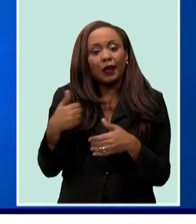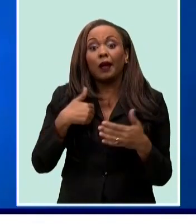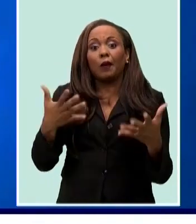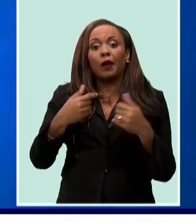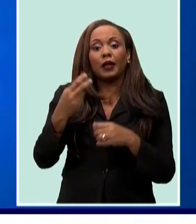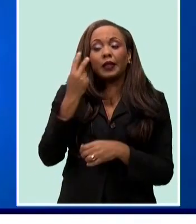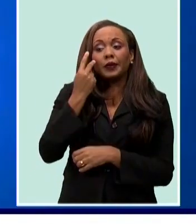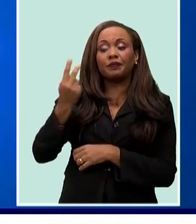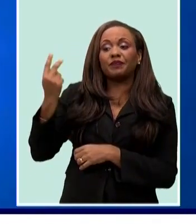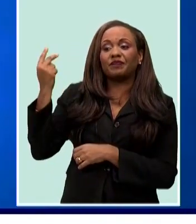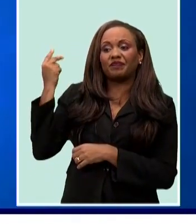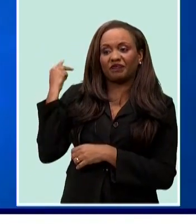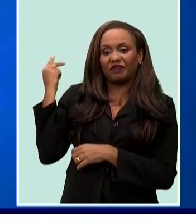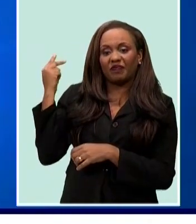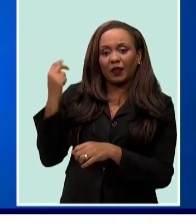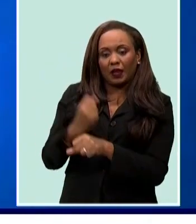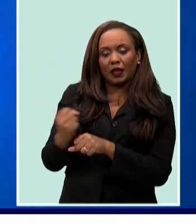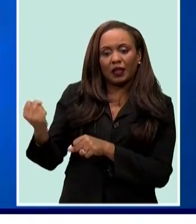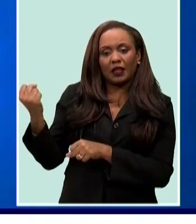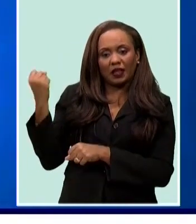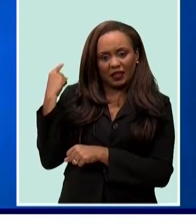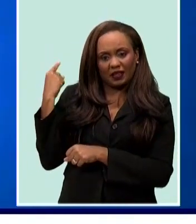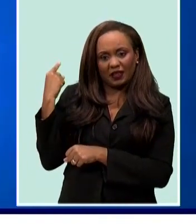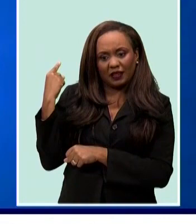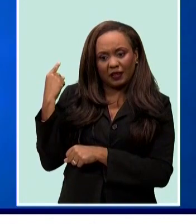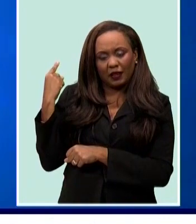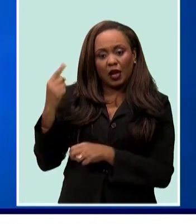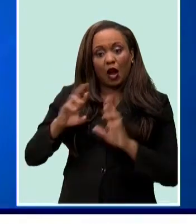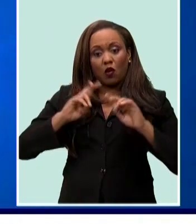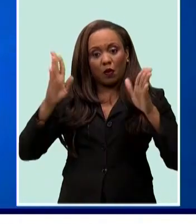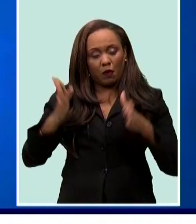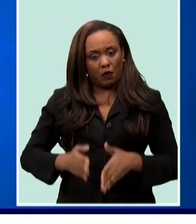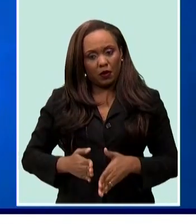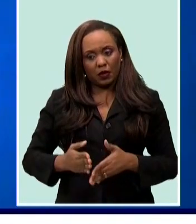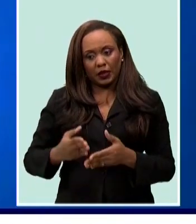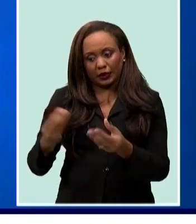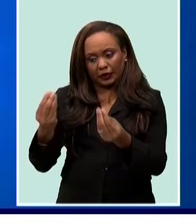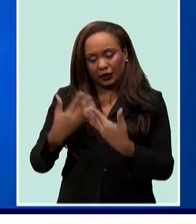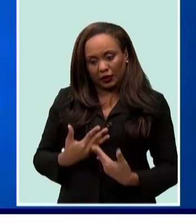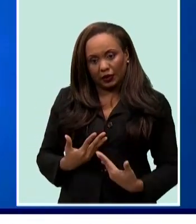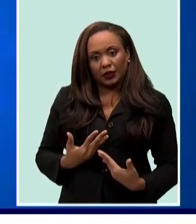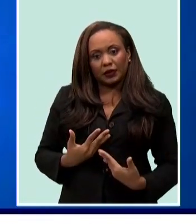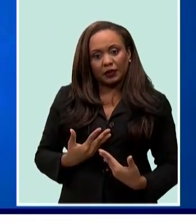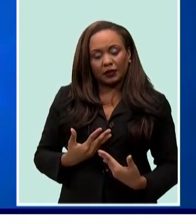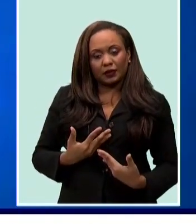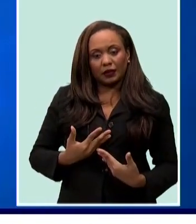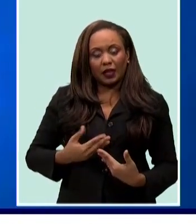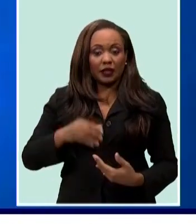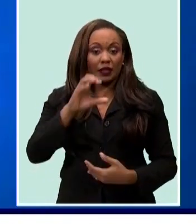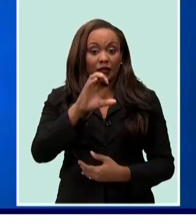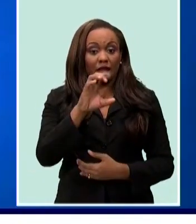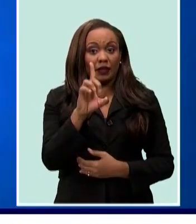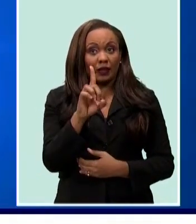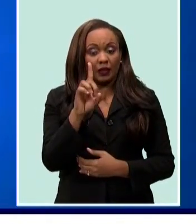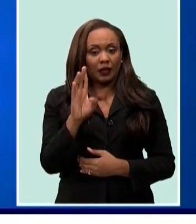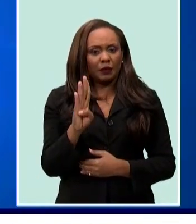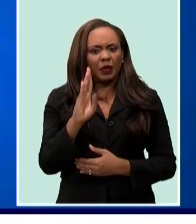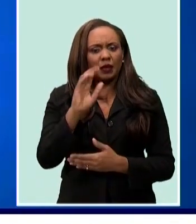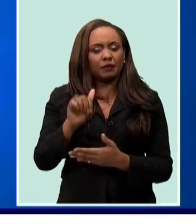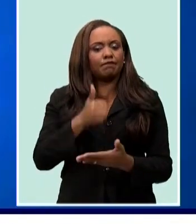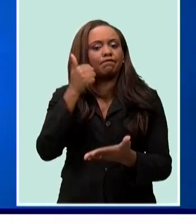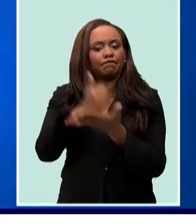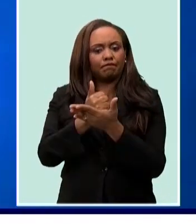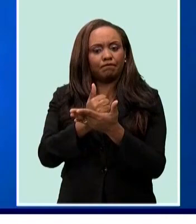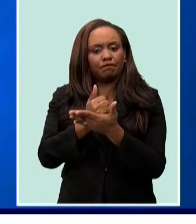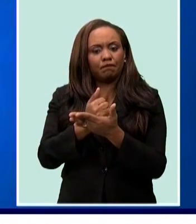2018, to be specific. Our reporter Rianne Phillips, she was the one that covered that story when it was revealed that the CDB, they approved a loan for